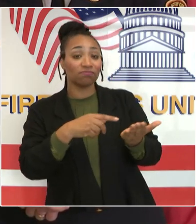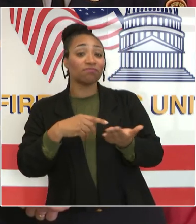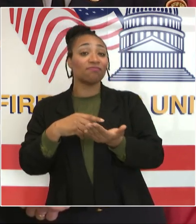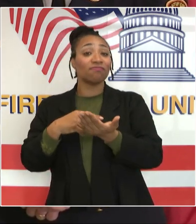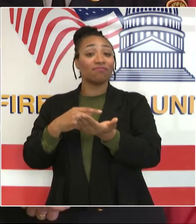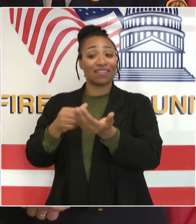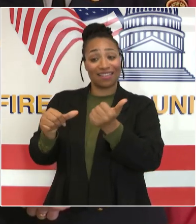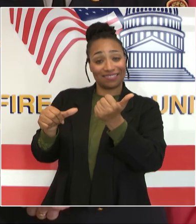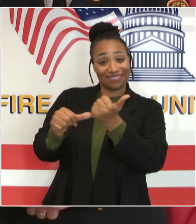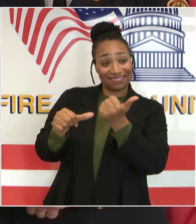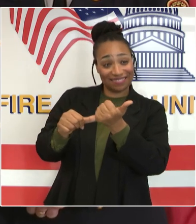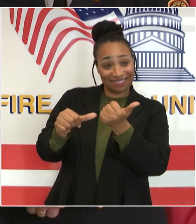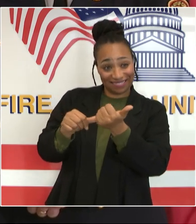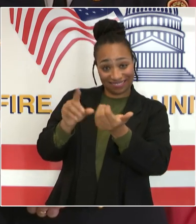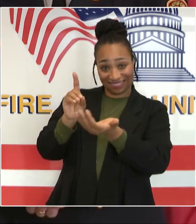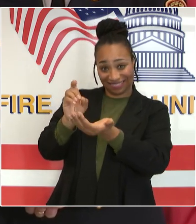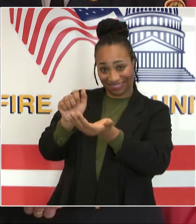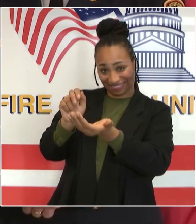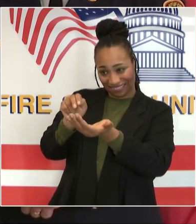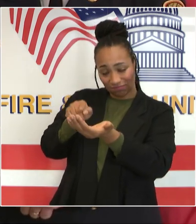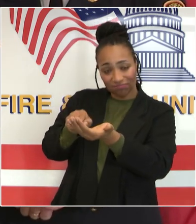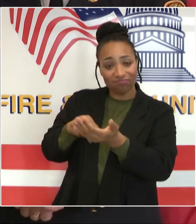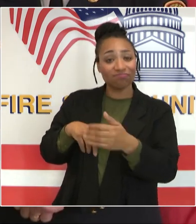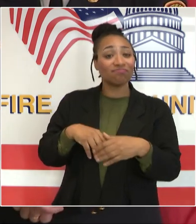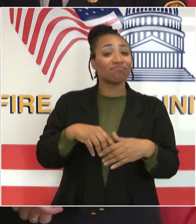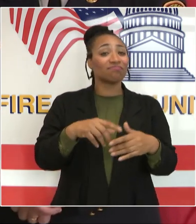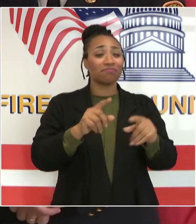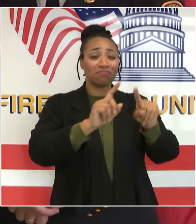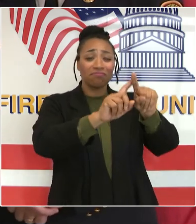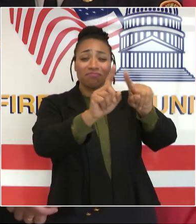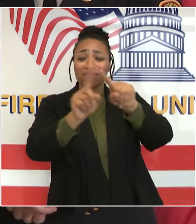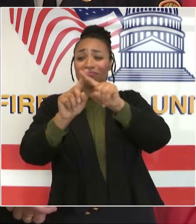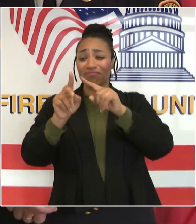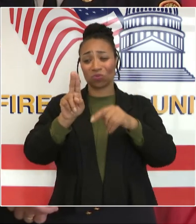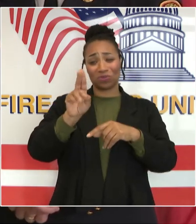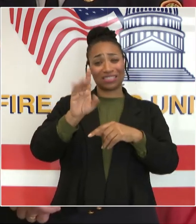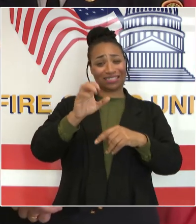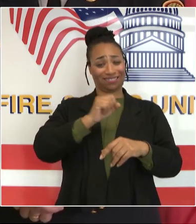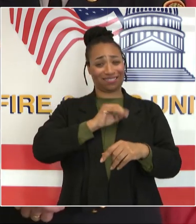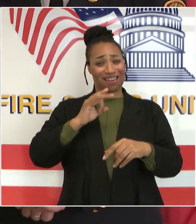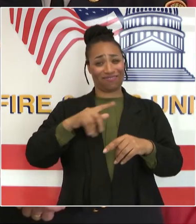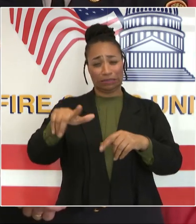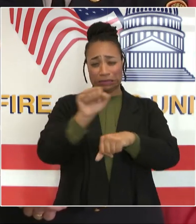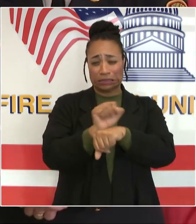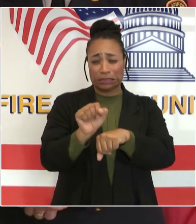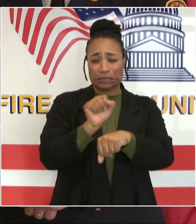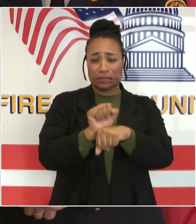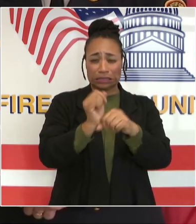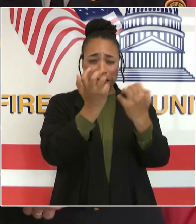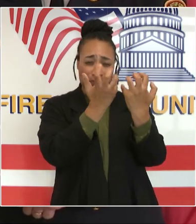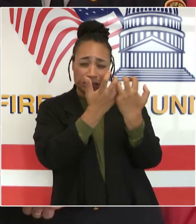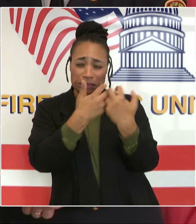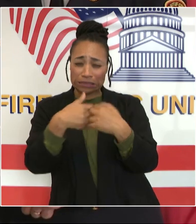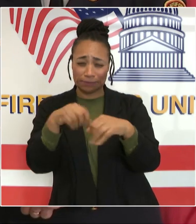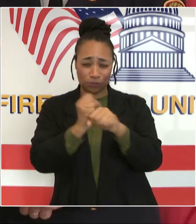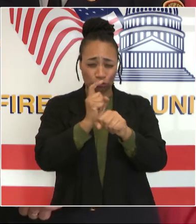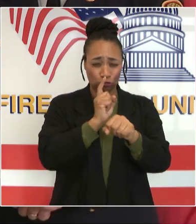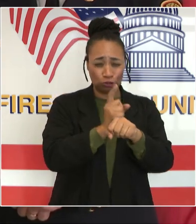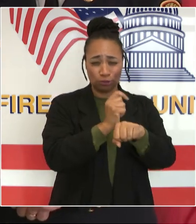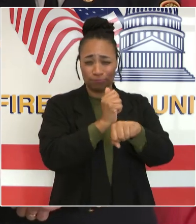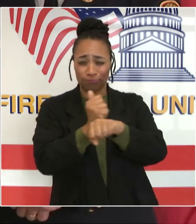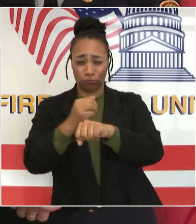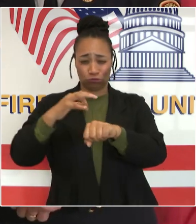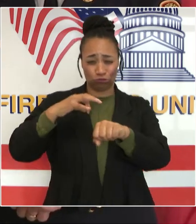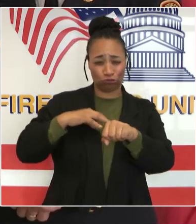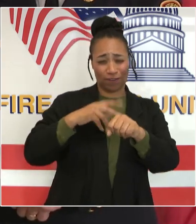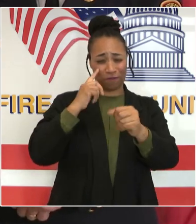and many other UDC faculty and staff who will toil away literally for many months to see this program come to fruition. And special thanks also